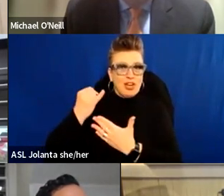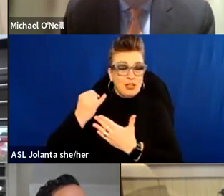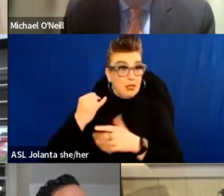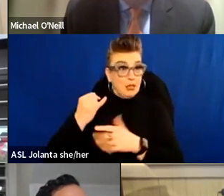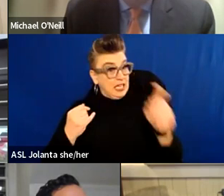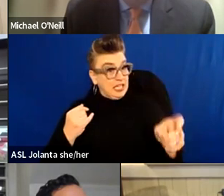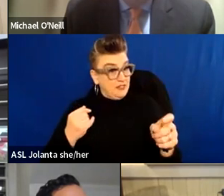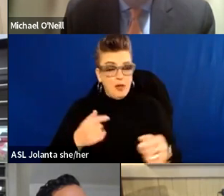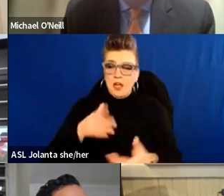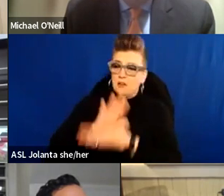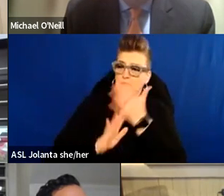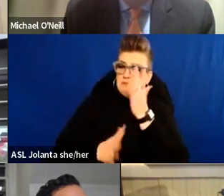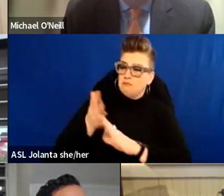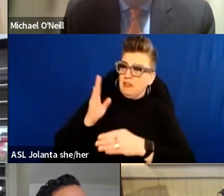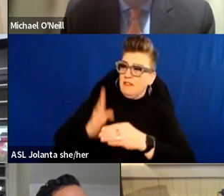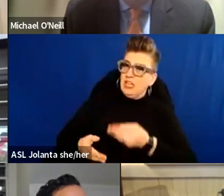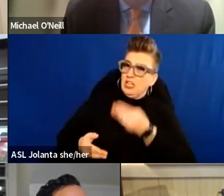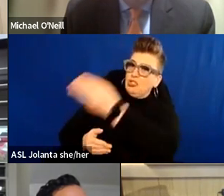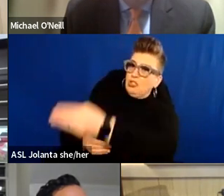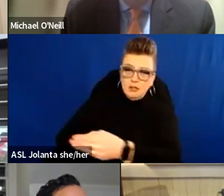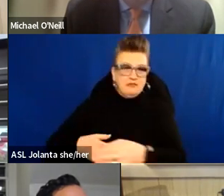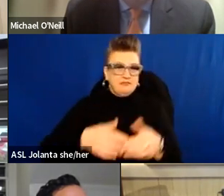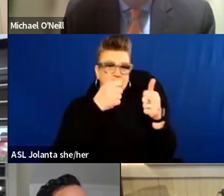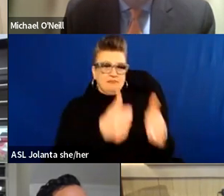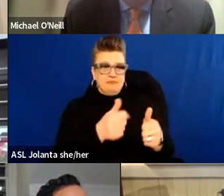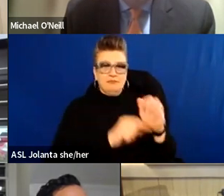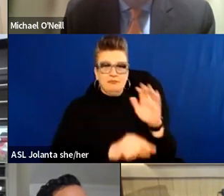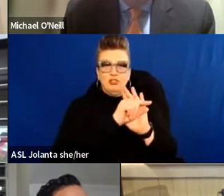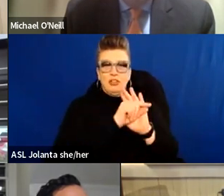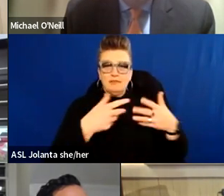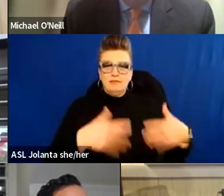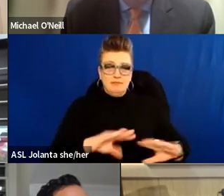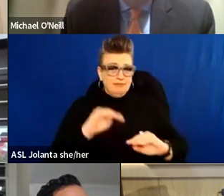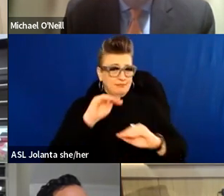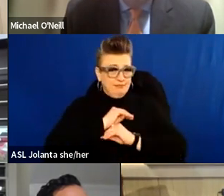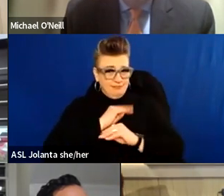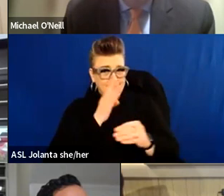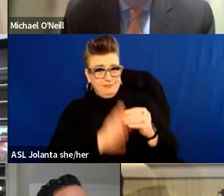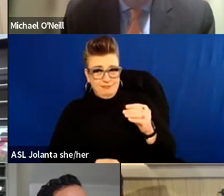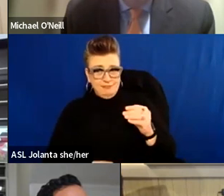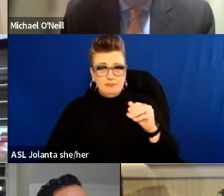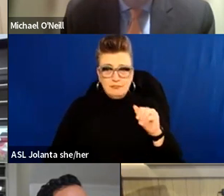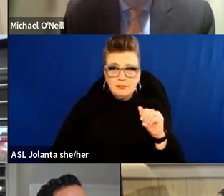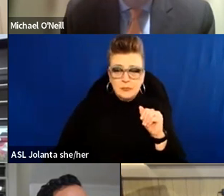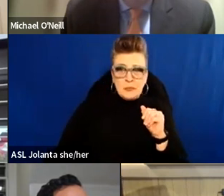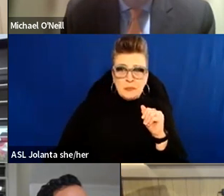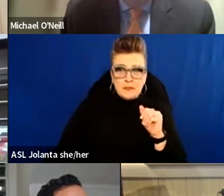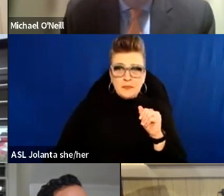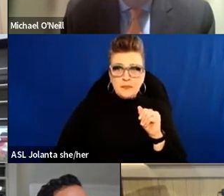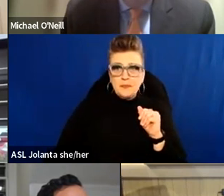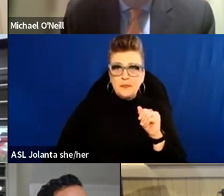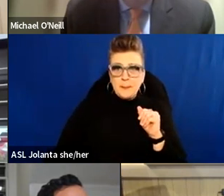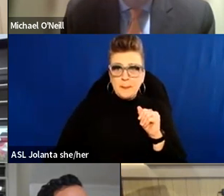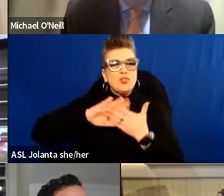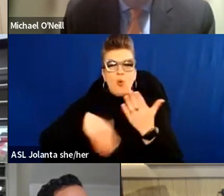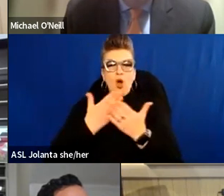where the students demonstrate that they have to have met those standards and uh complete that assignment so all of these things put in